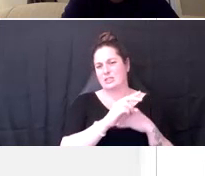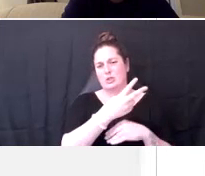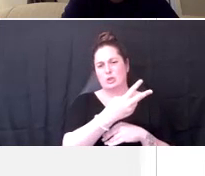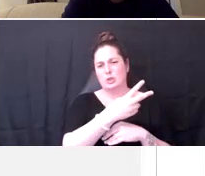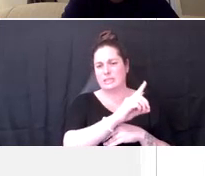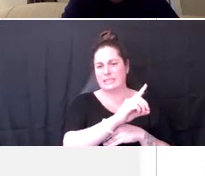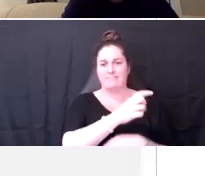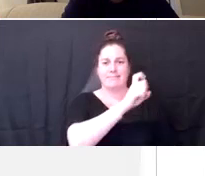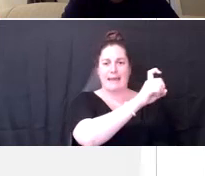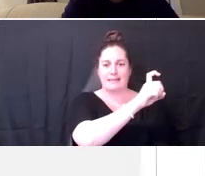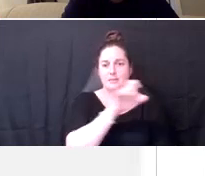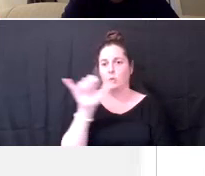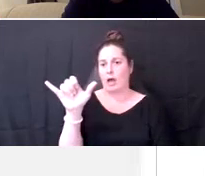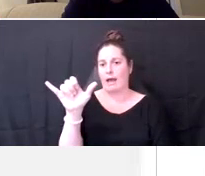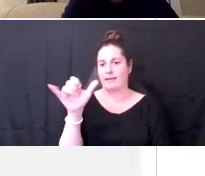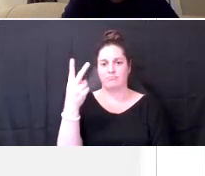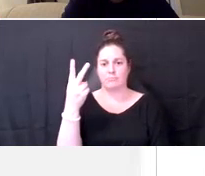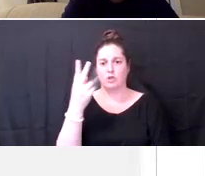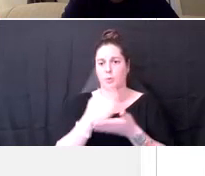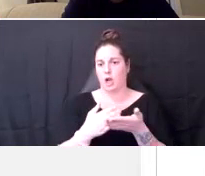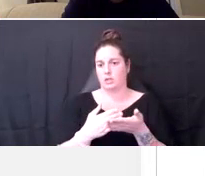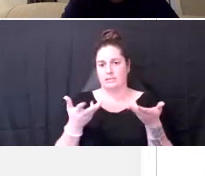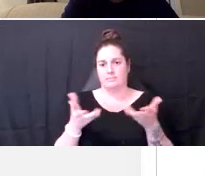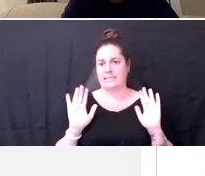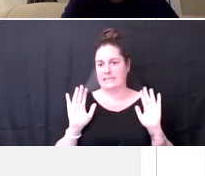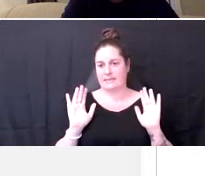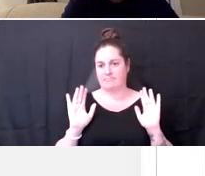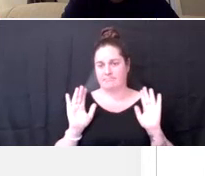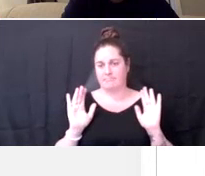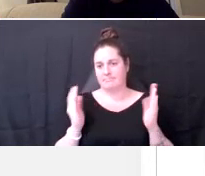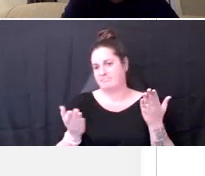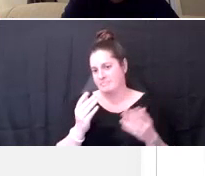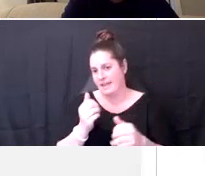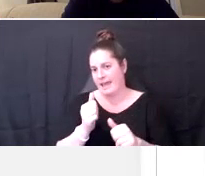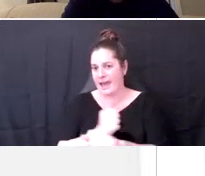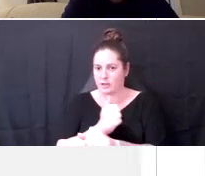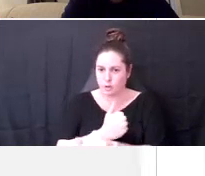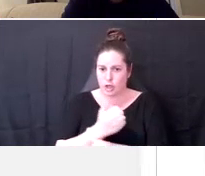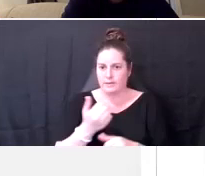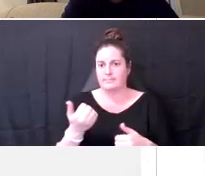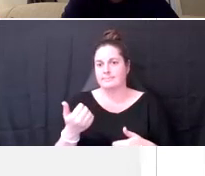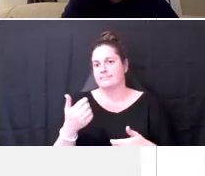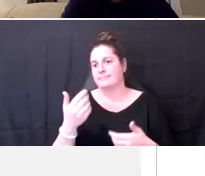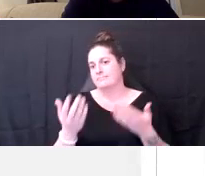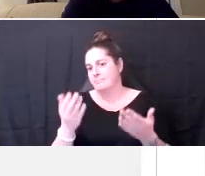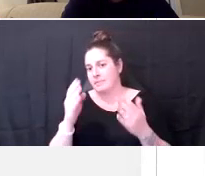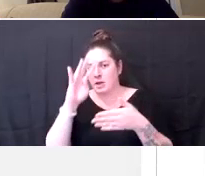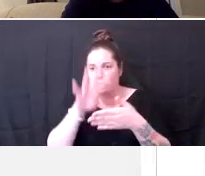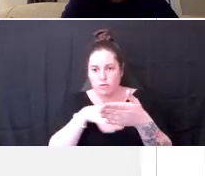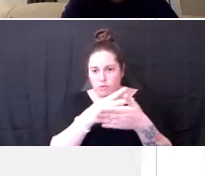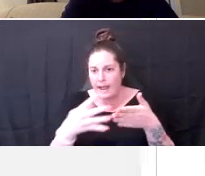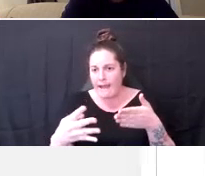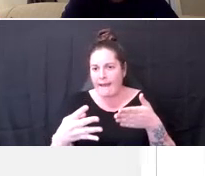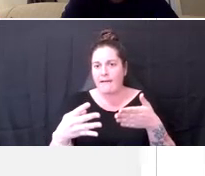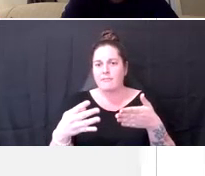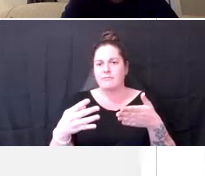and Y. Okay. Some of you may have been in a class where you did a graph or You know, you did graphs for me if